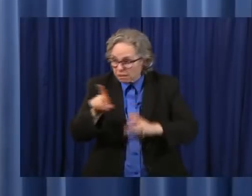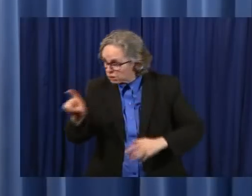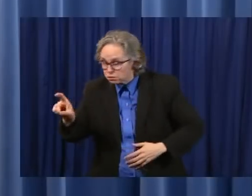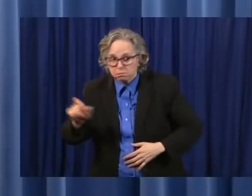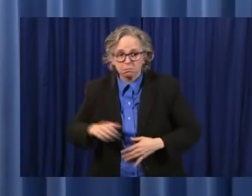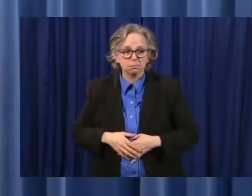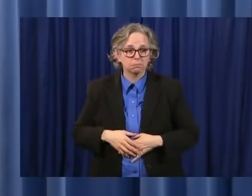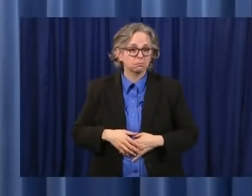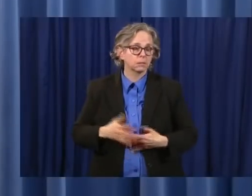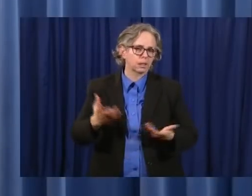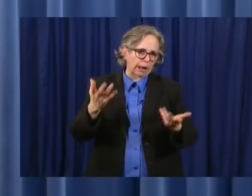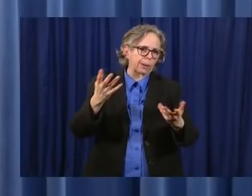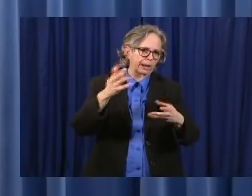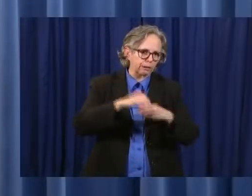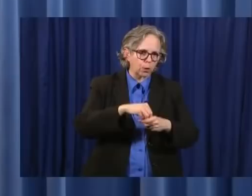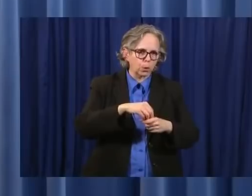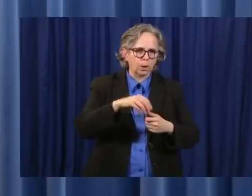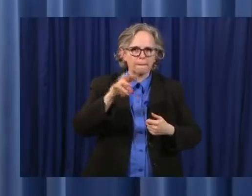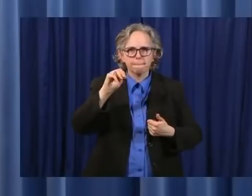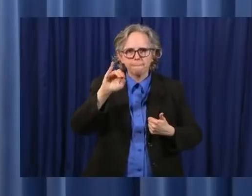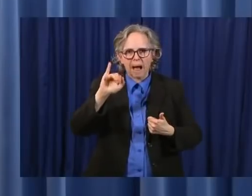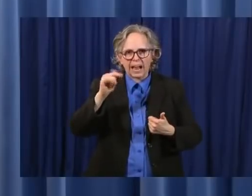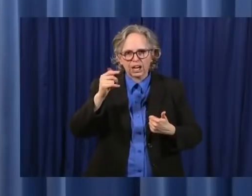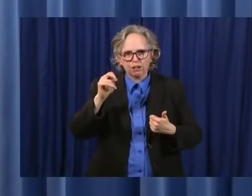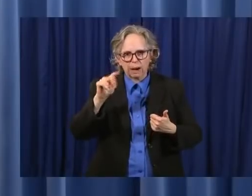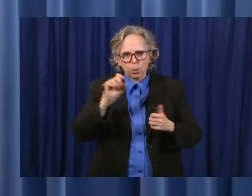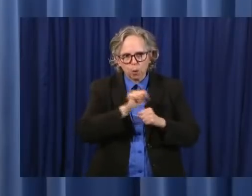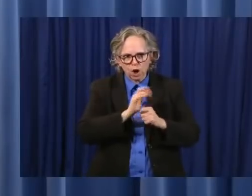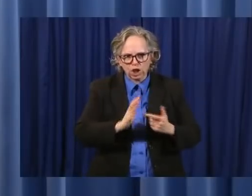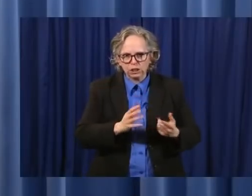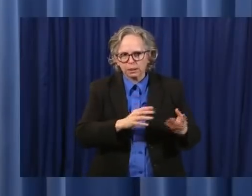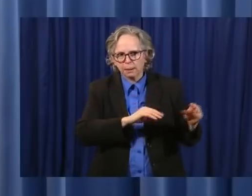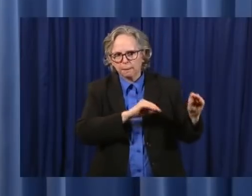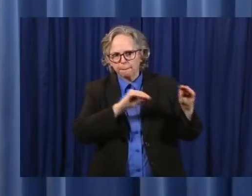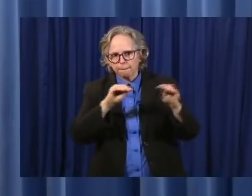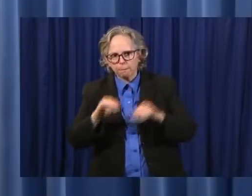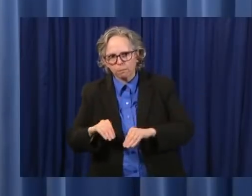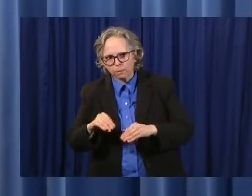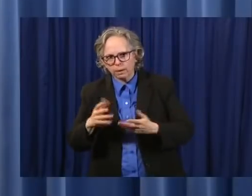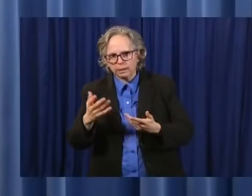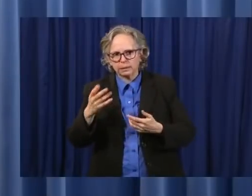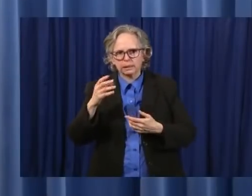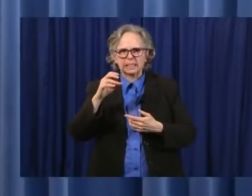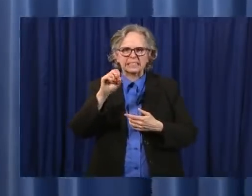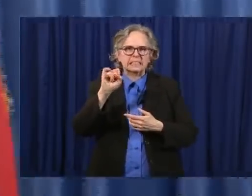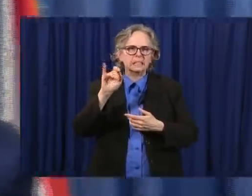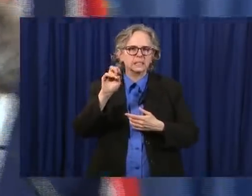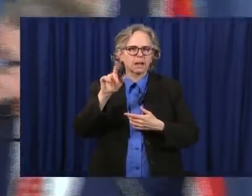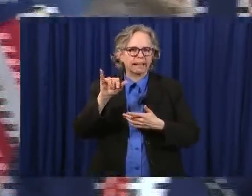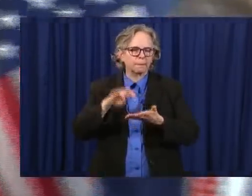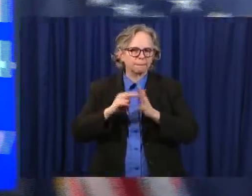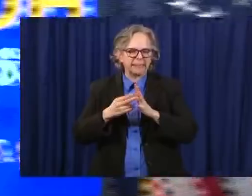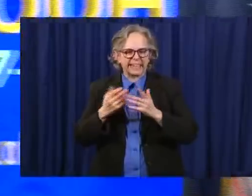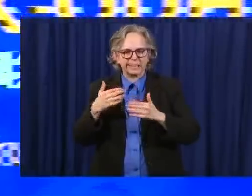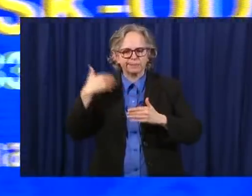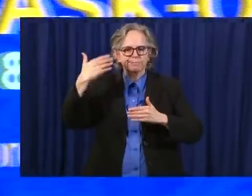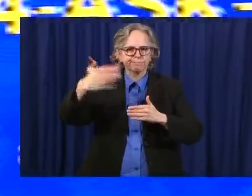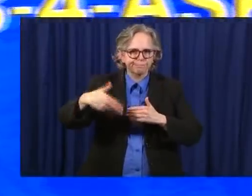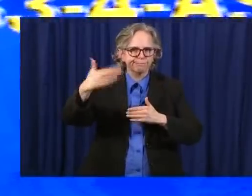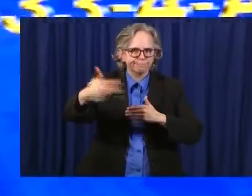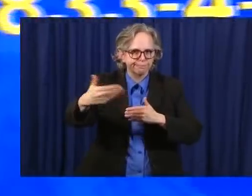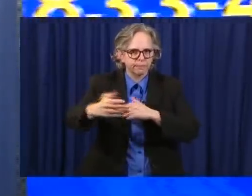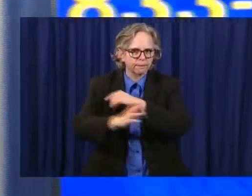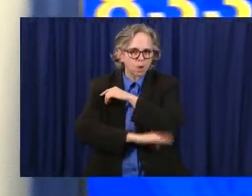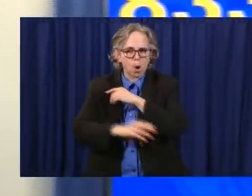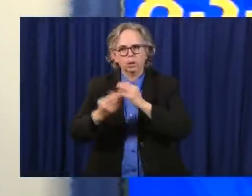include migrant workers who come here seasonally, who are involved in agriculture. I